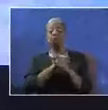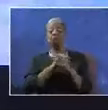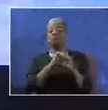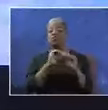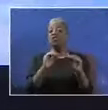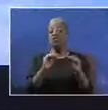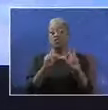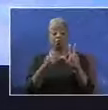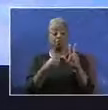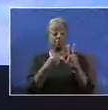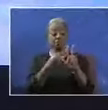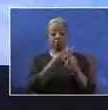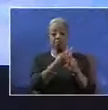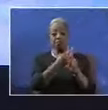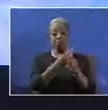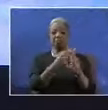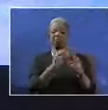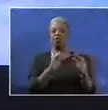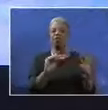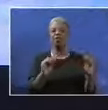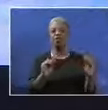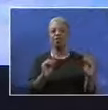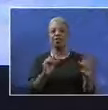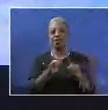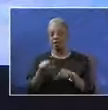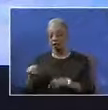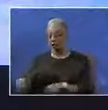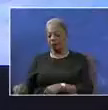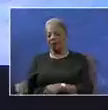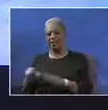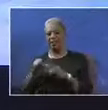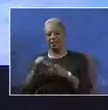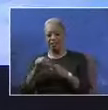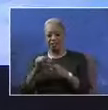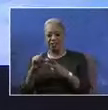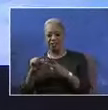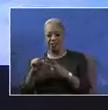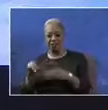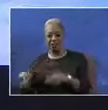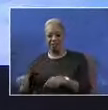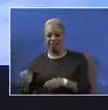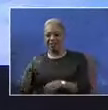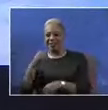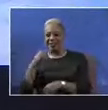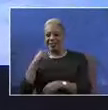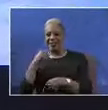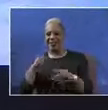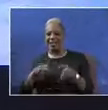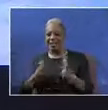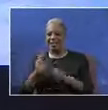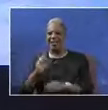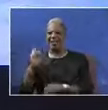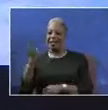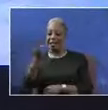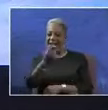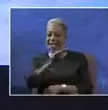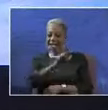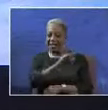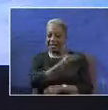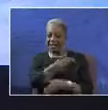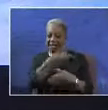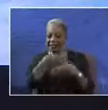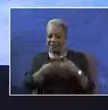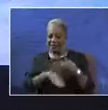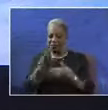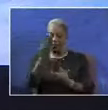to choose and says, let us now fall into the hands of the Lord, for his mercies